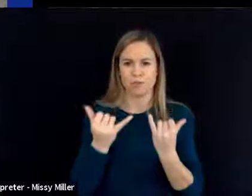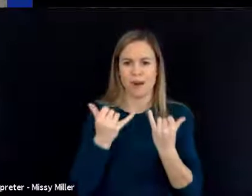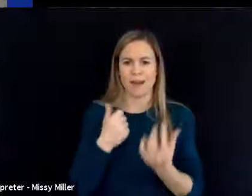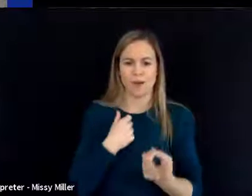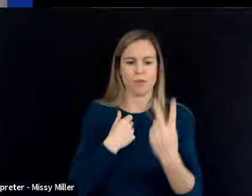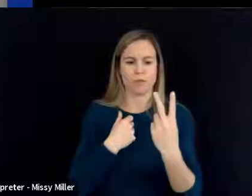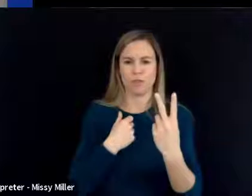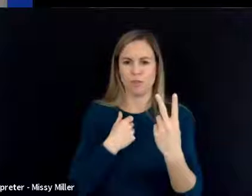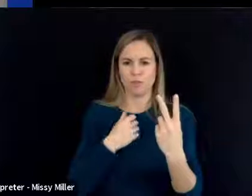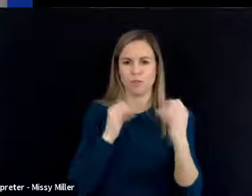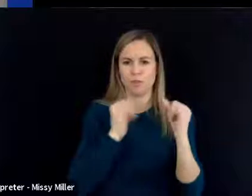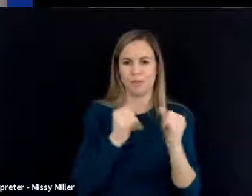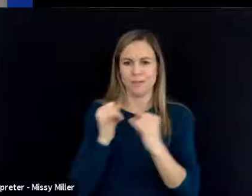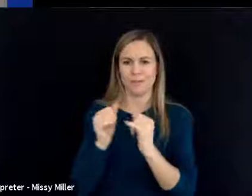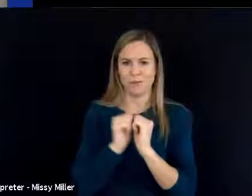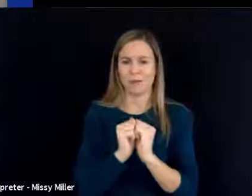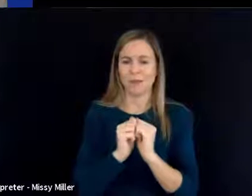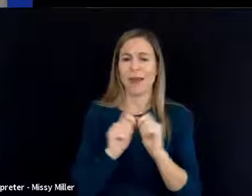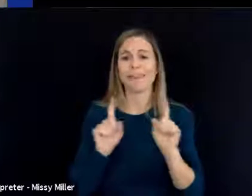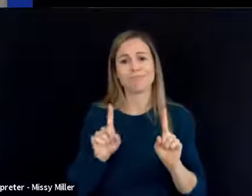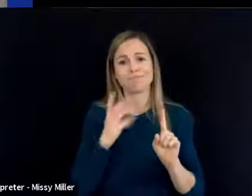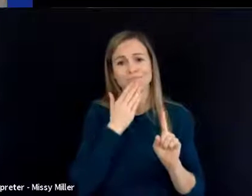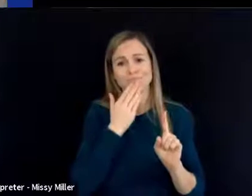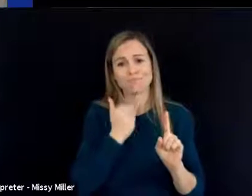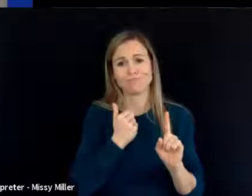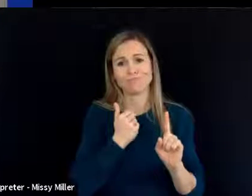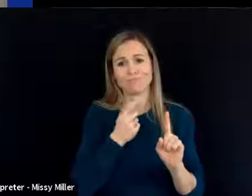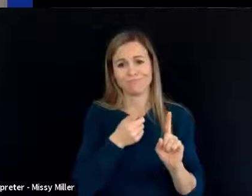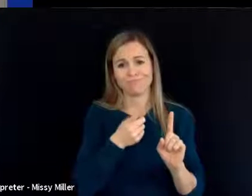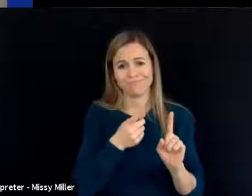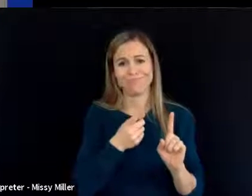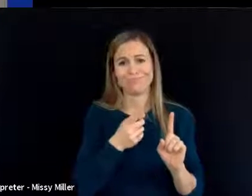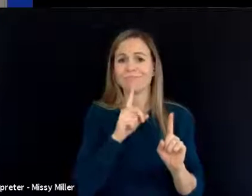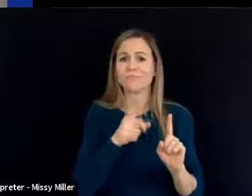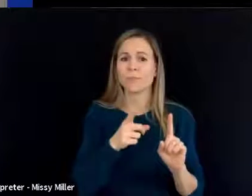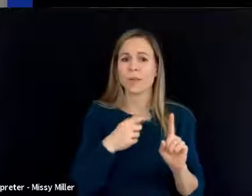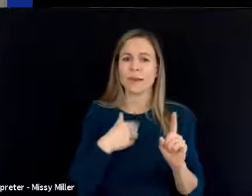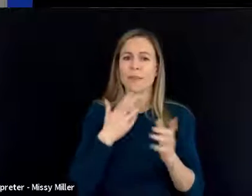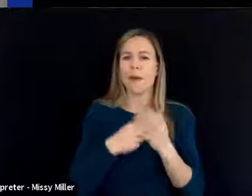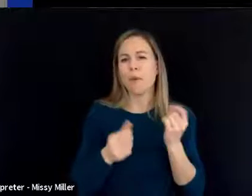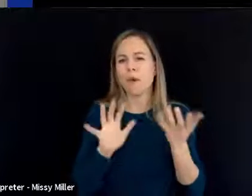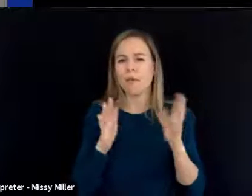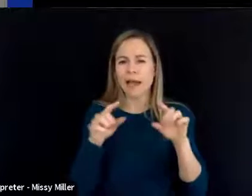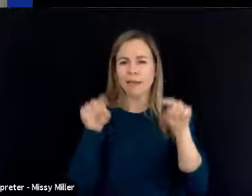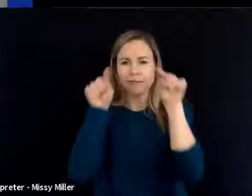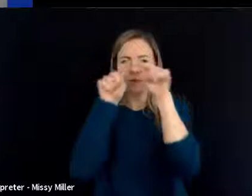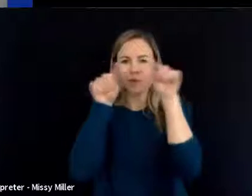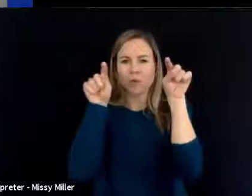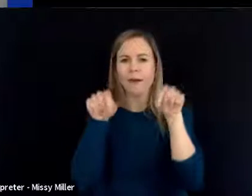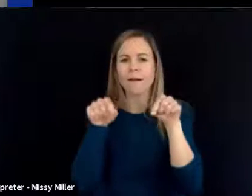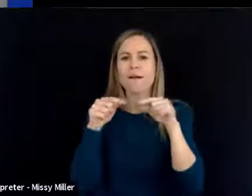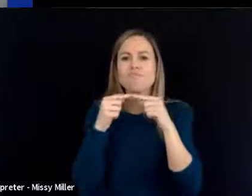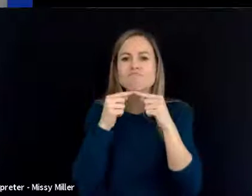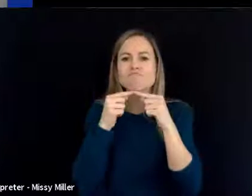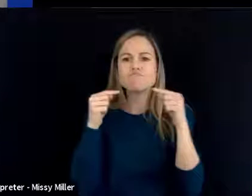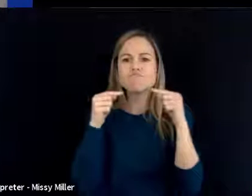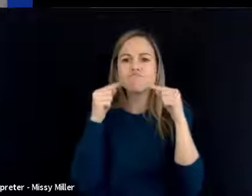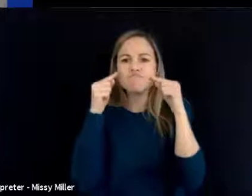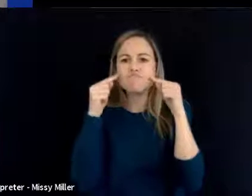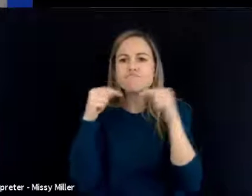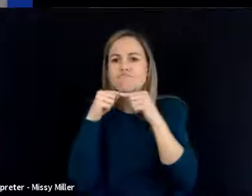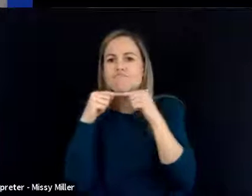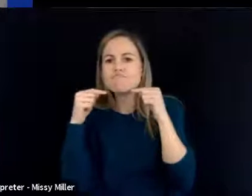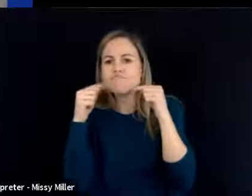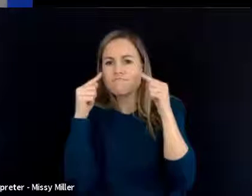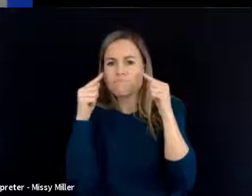sitting together who are absolutely darling, and both of them have a little bit of a squared off jaw on the bottom.